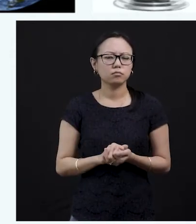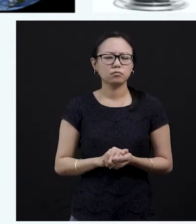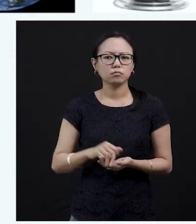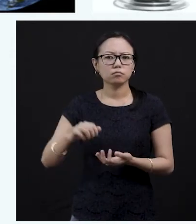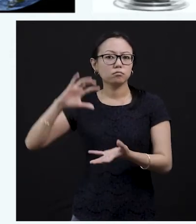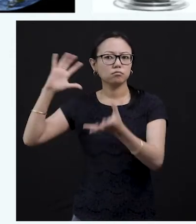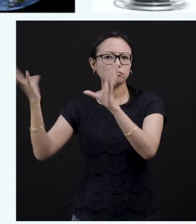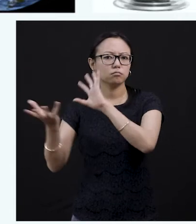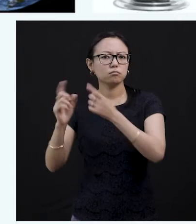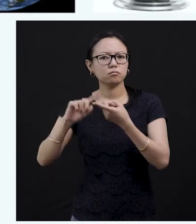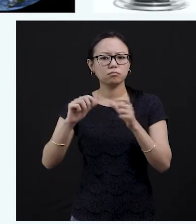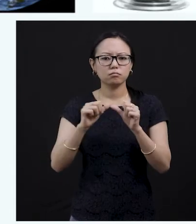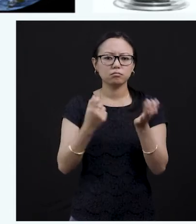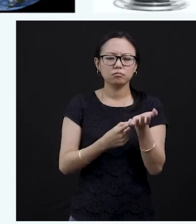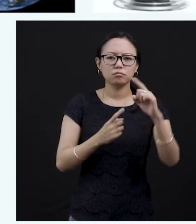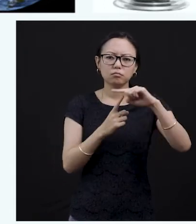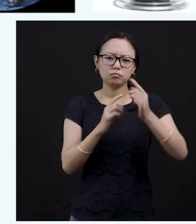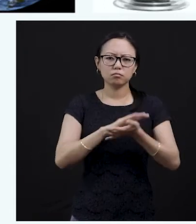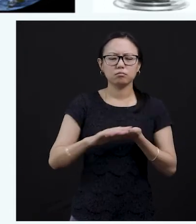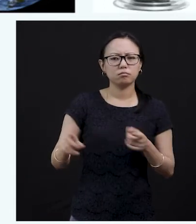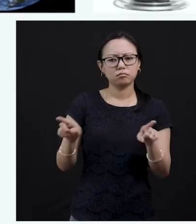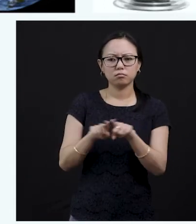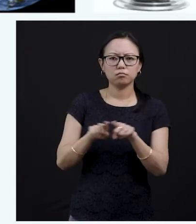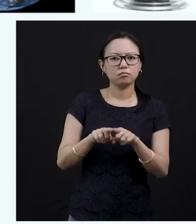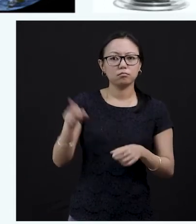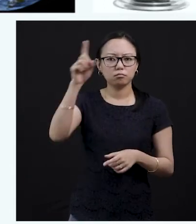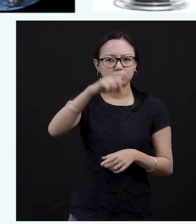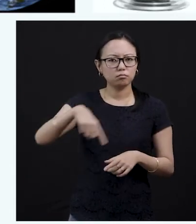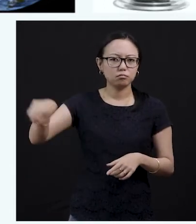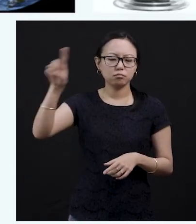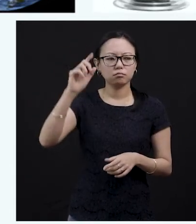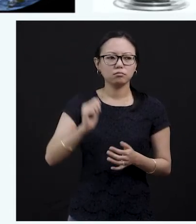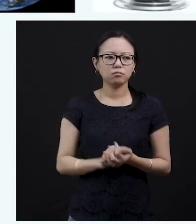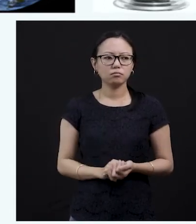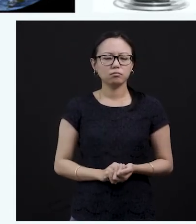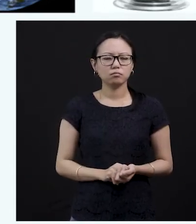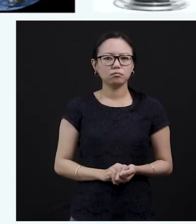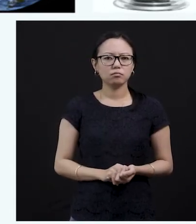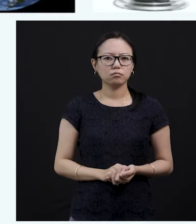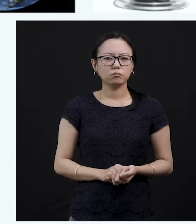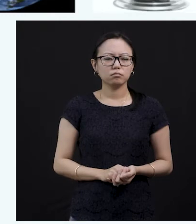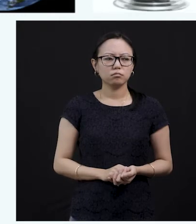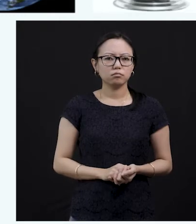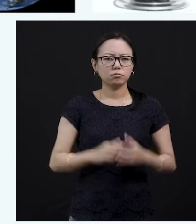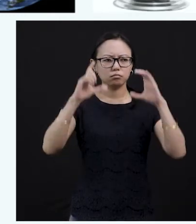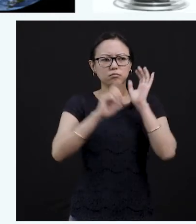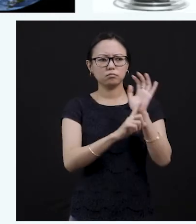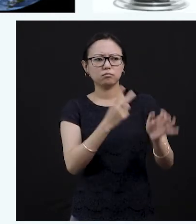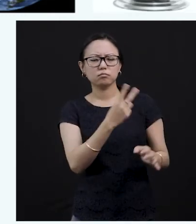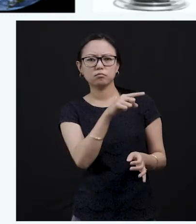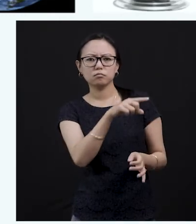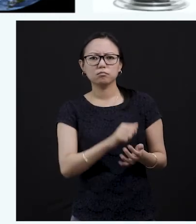Whatever continents and oceans we have are all marked there. See, what you see at my back is